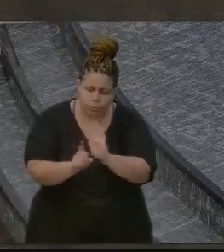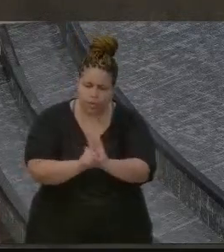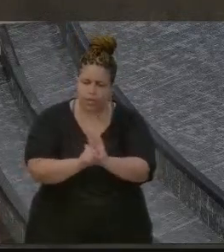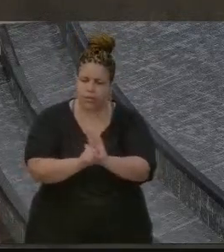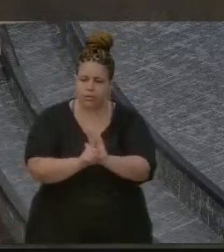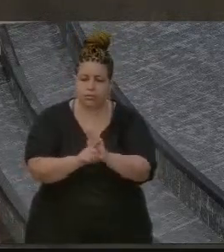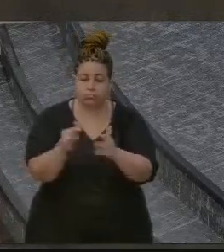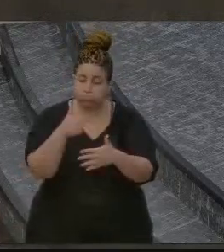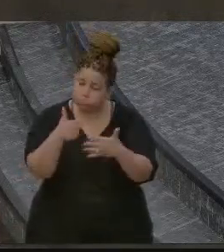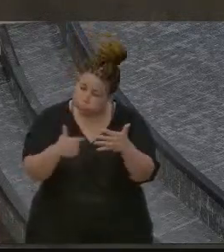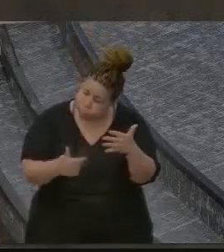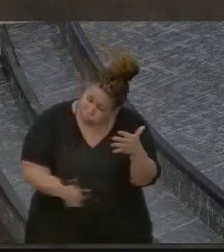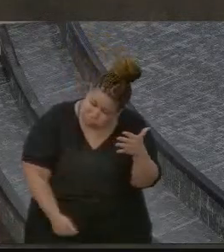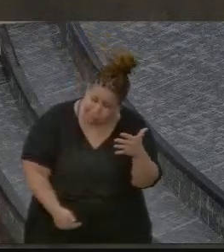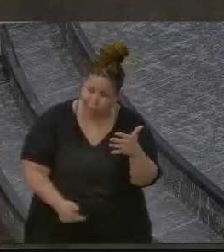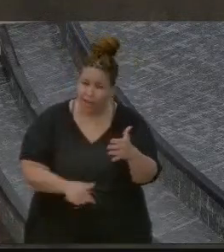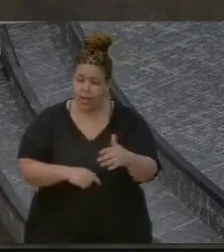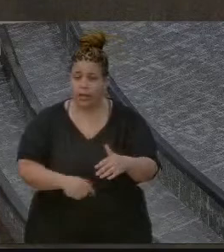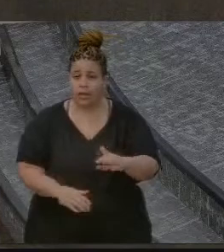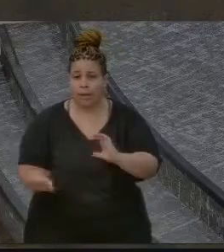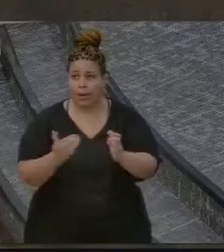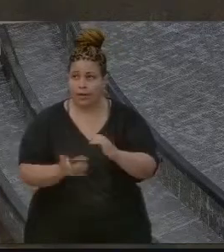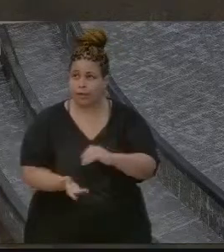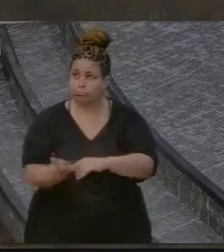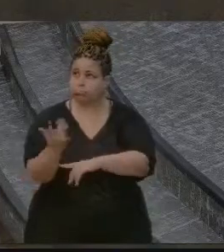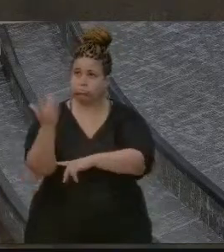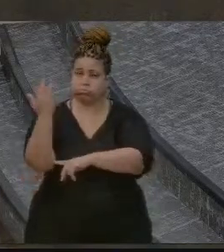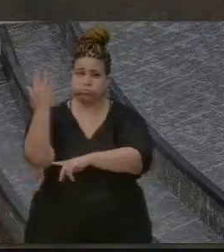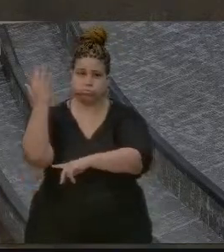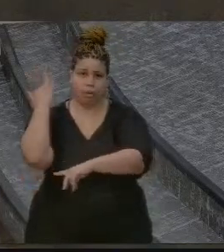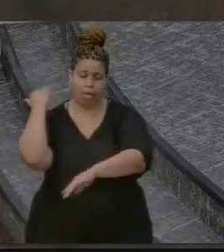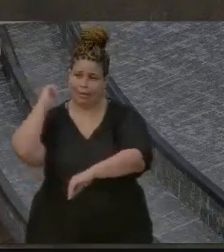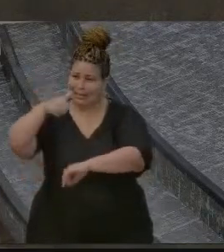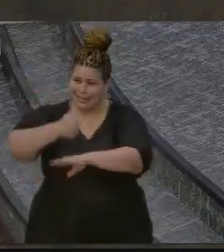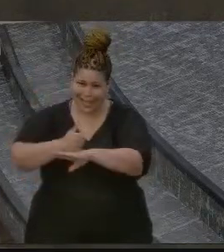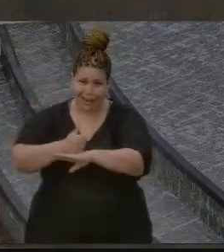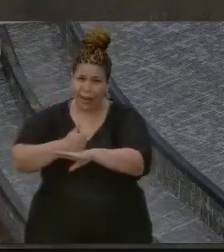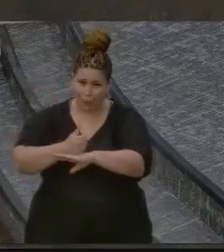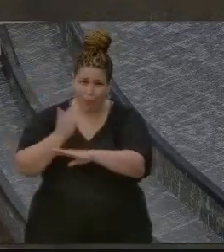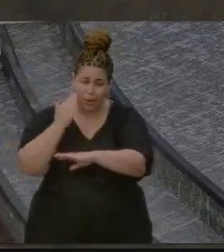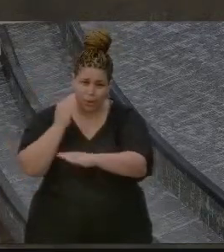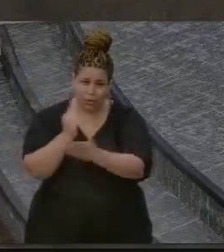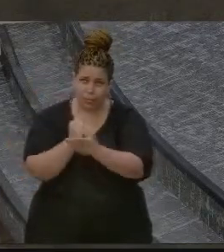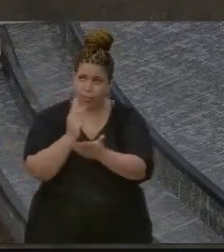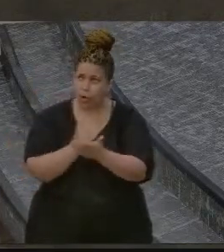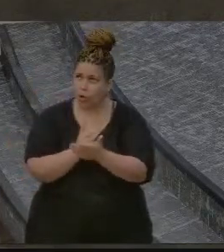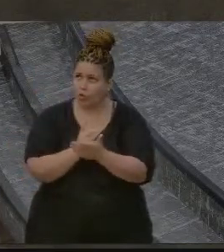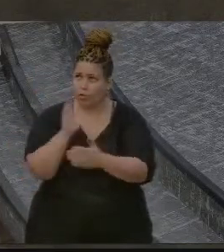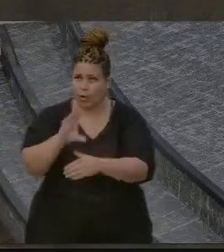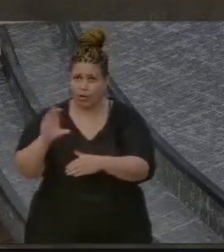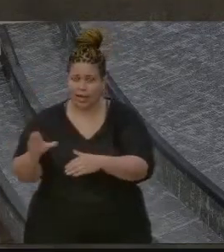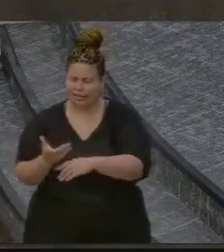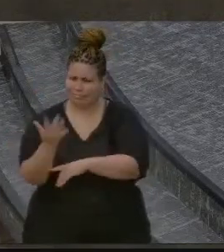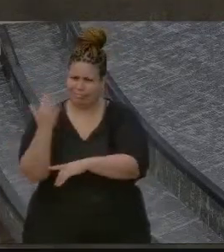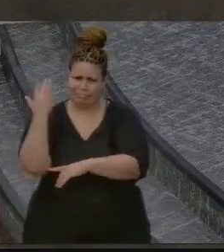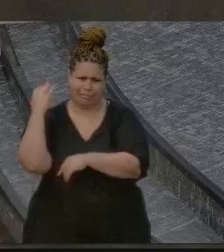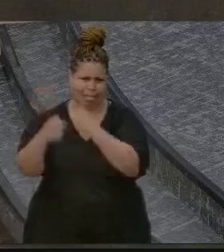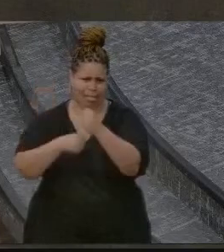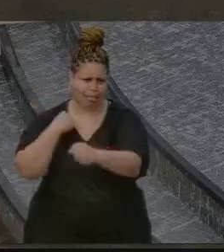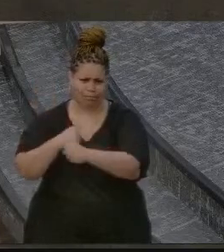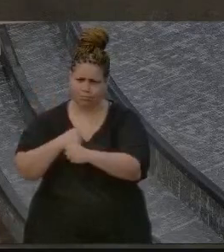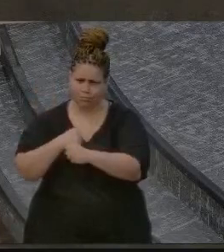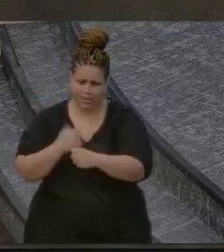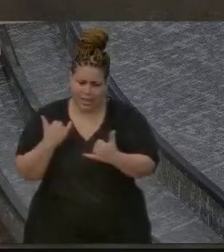from when this role of safety coordinator was initially approved by Clark County Schools. And now doing